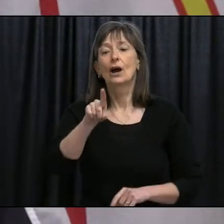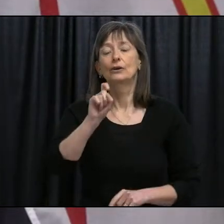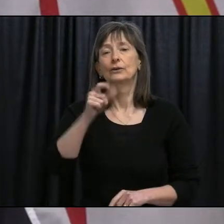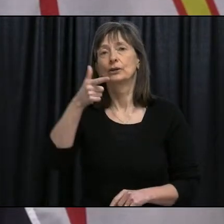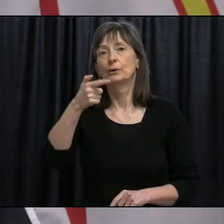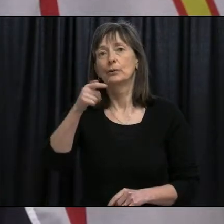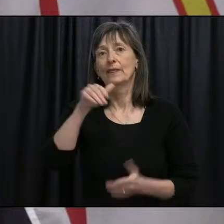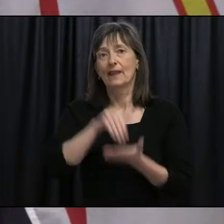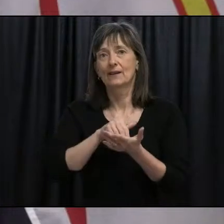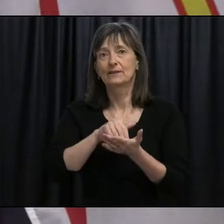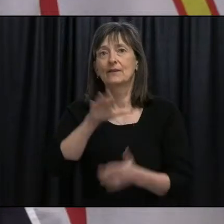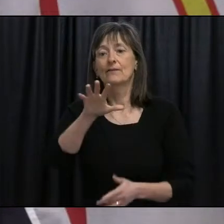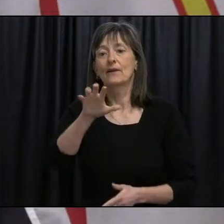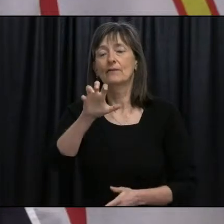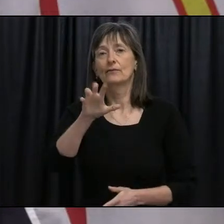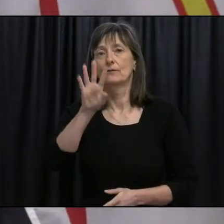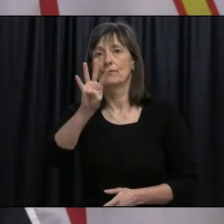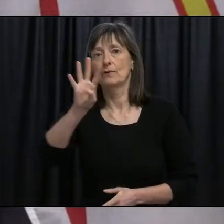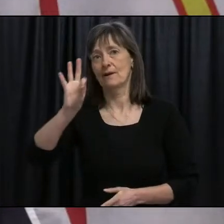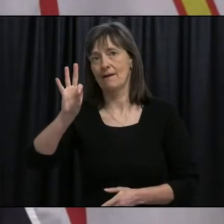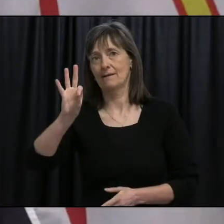121,549 people have been tested to date.